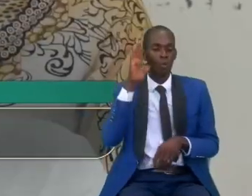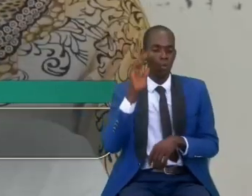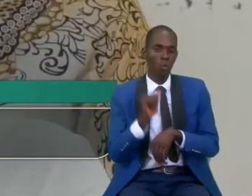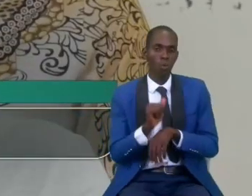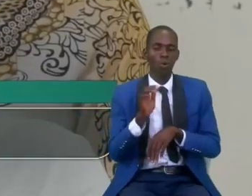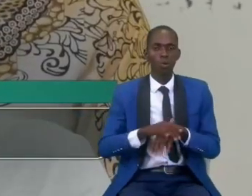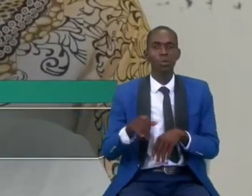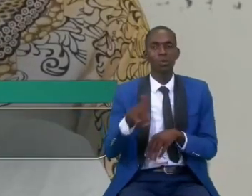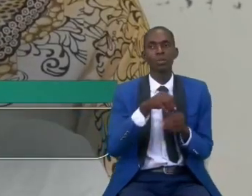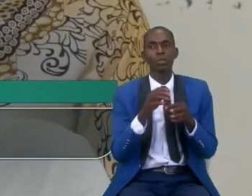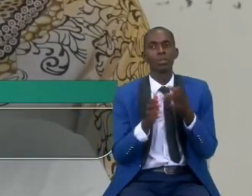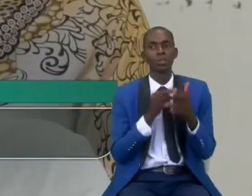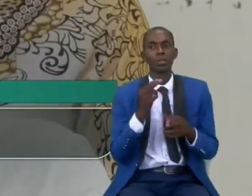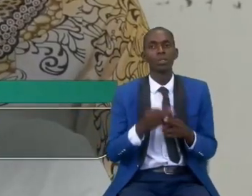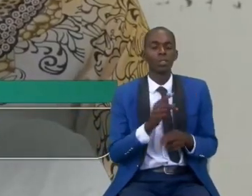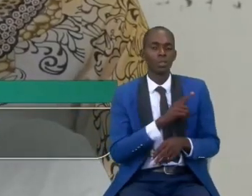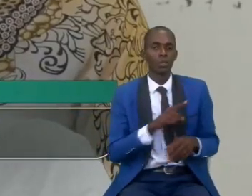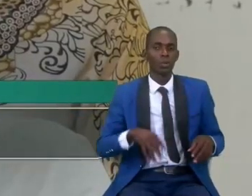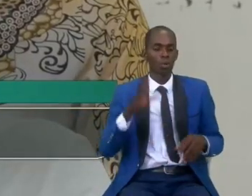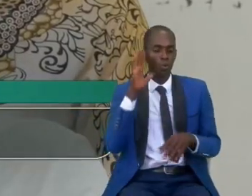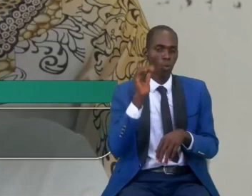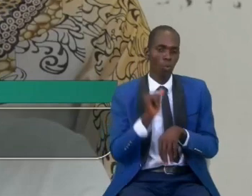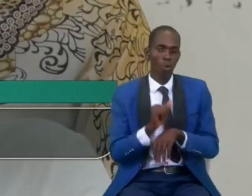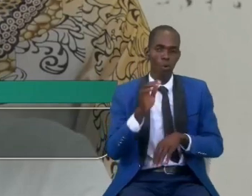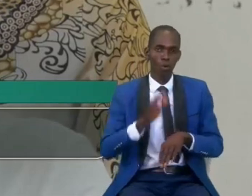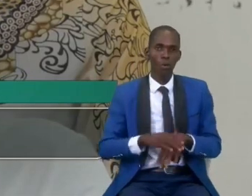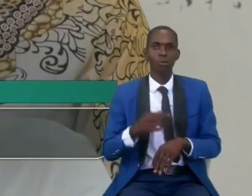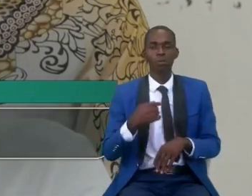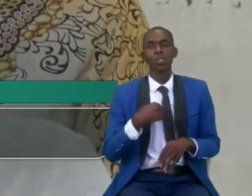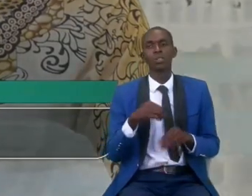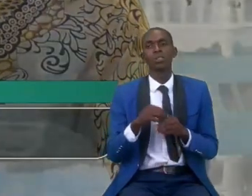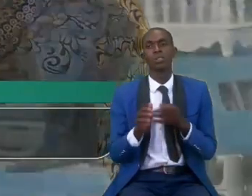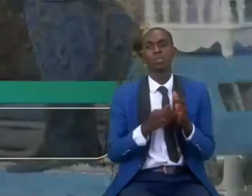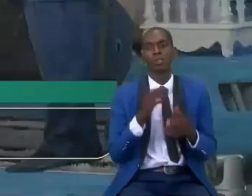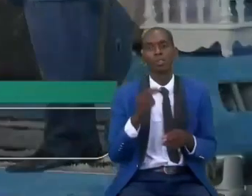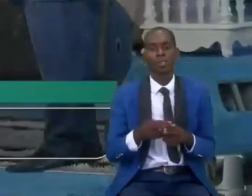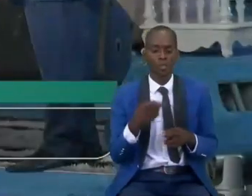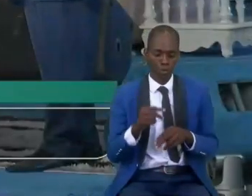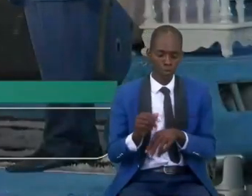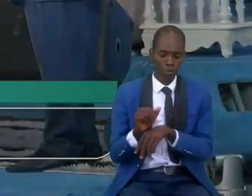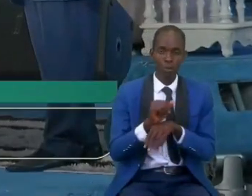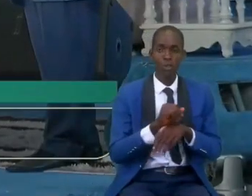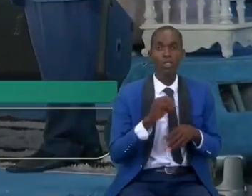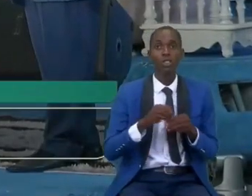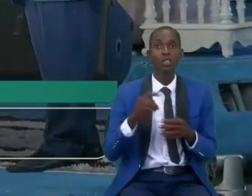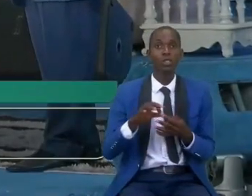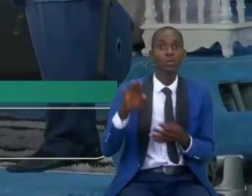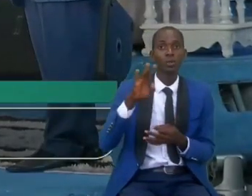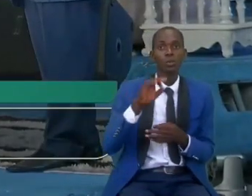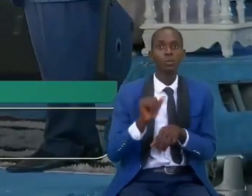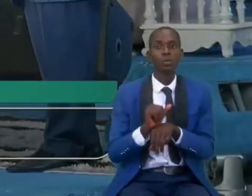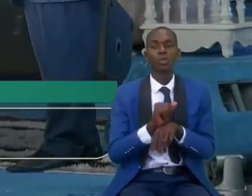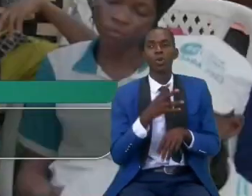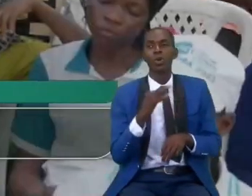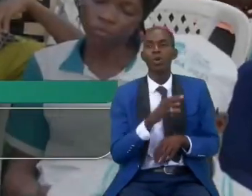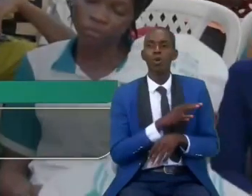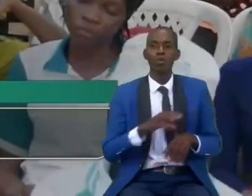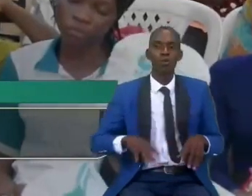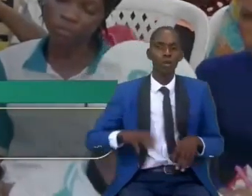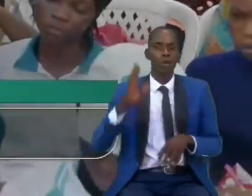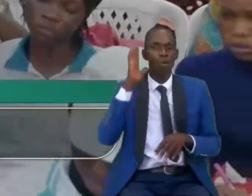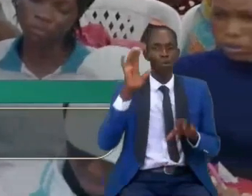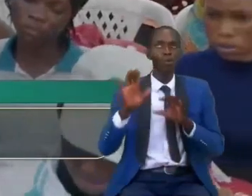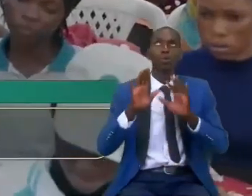The operation of the Spirit, the operation of Christ, will work wonders in your life in Jesus' name.